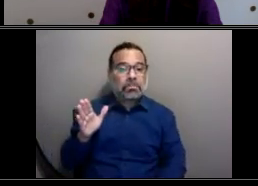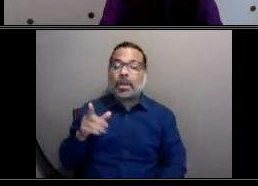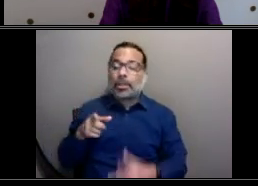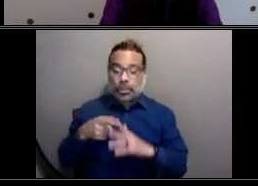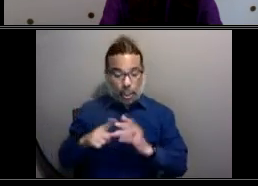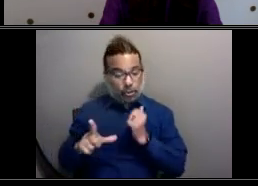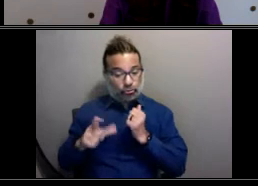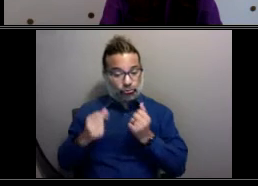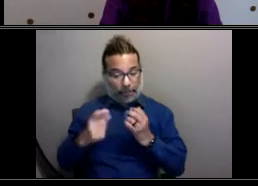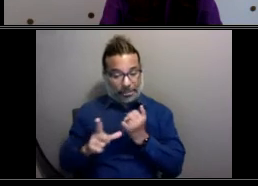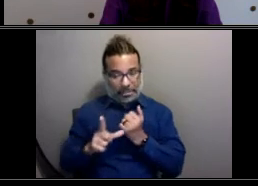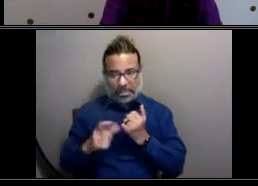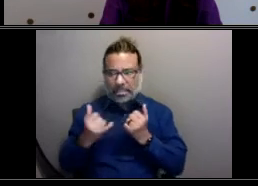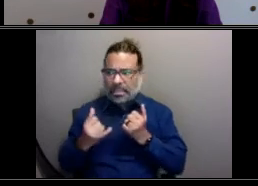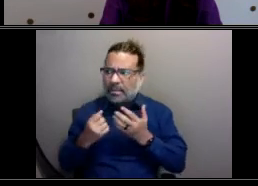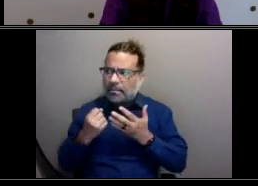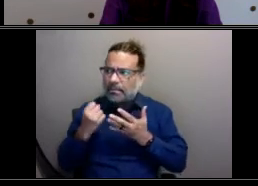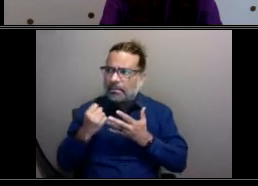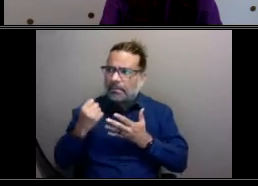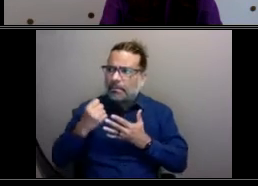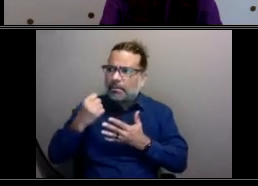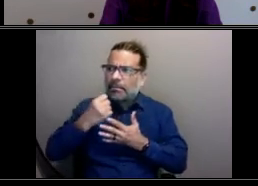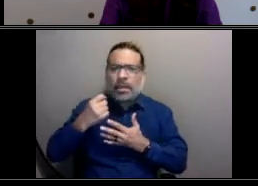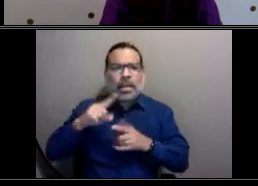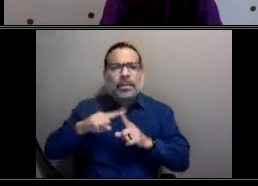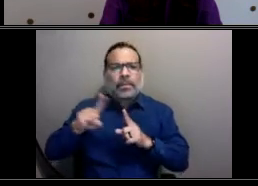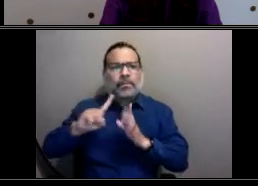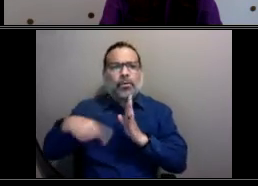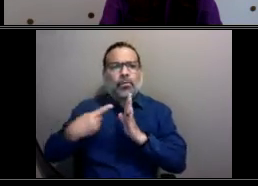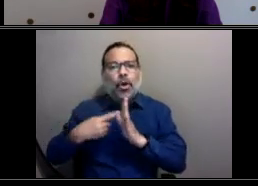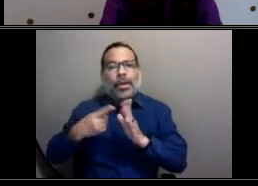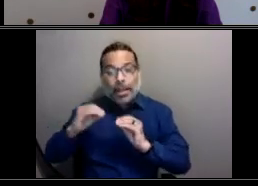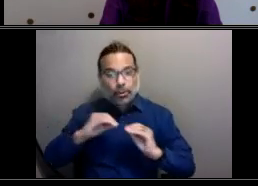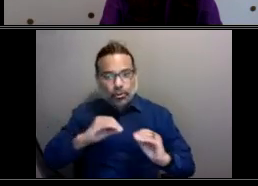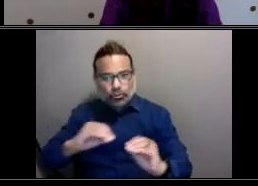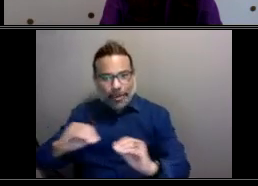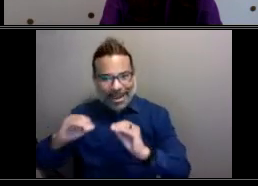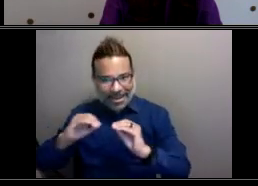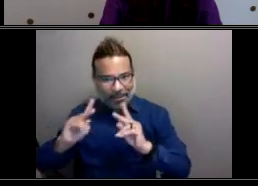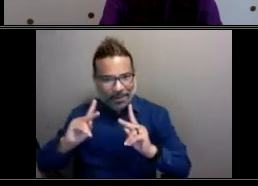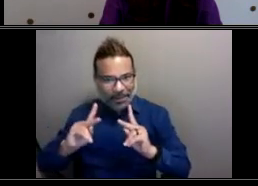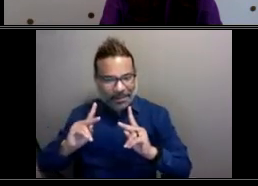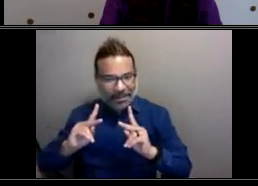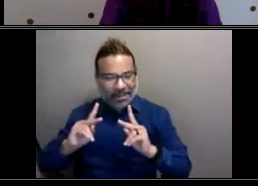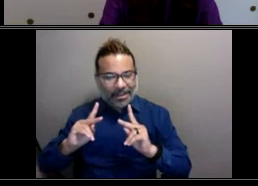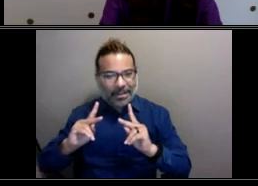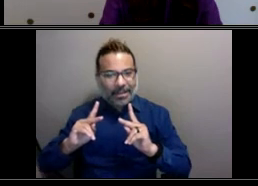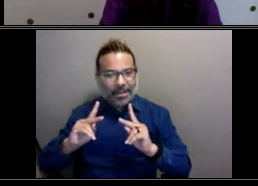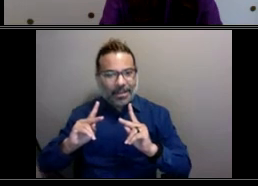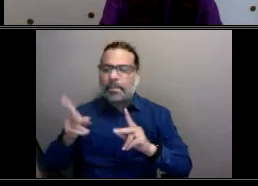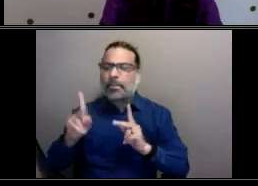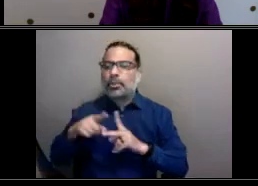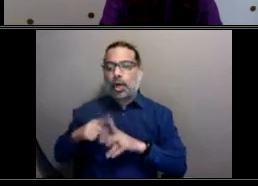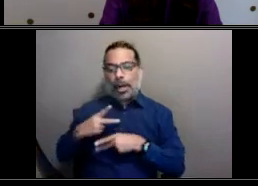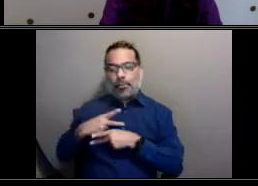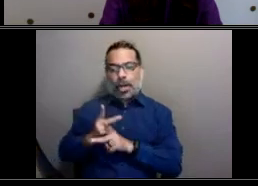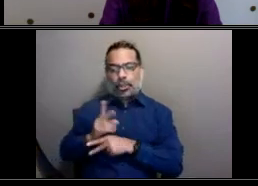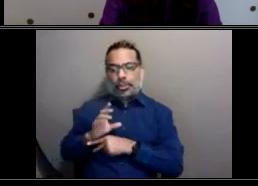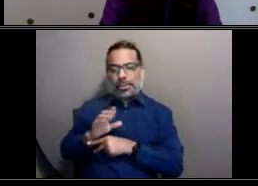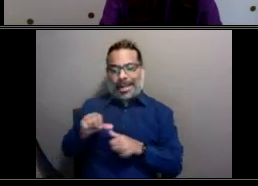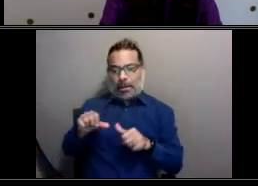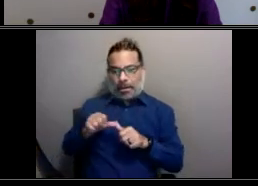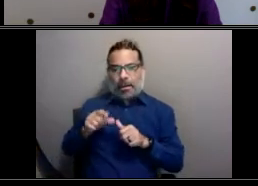assistant. Now he's working in a capacity where he's actually doing a little bit of training. People who start off in our production area also have opportunity to work